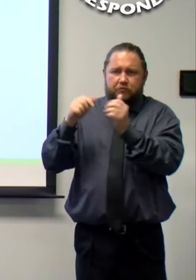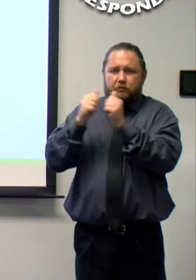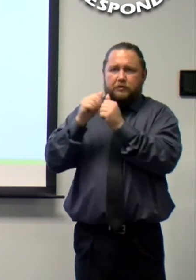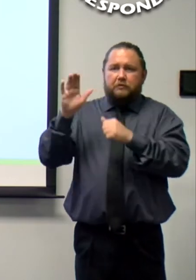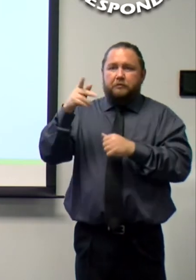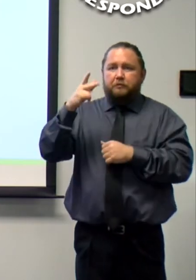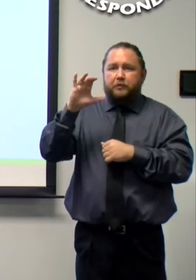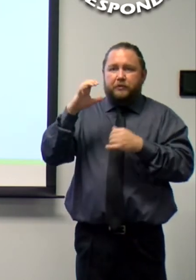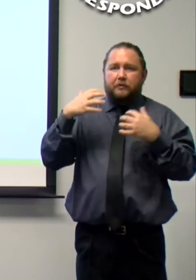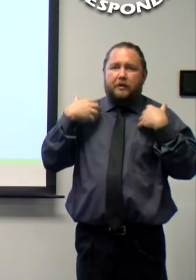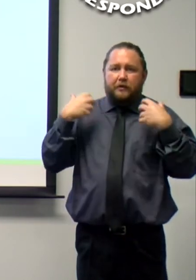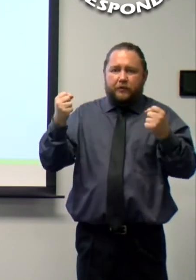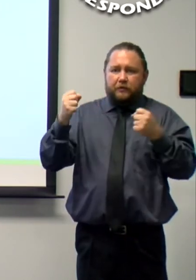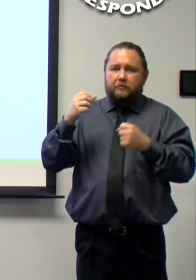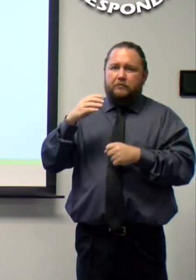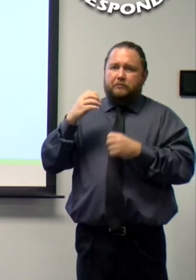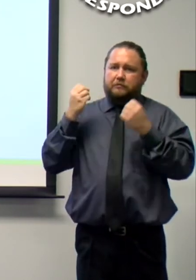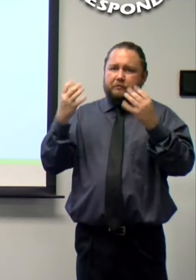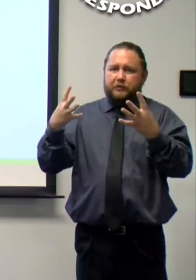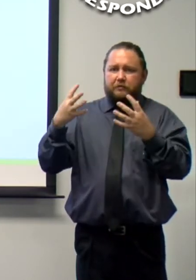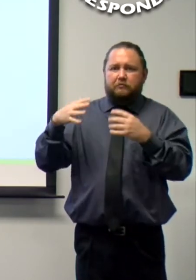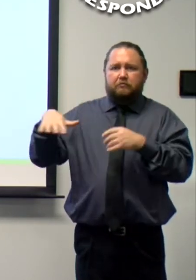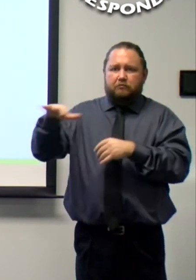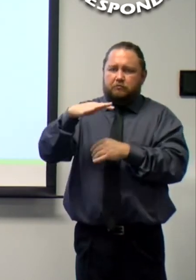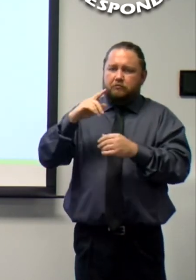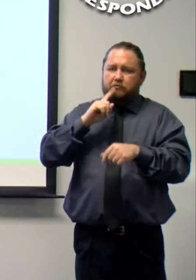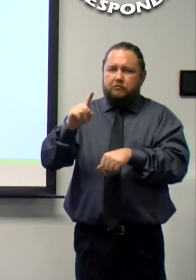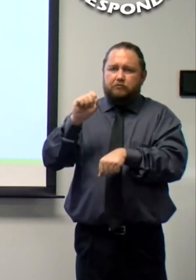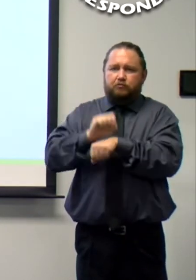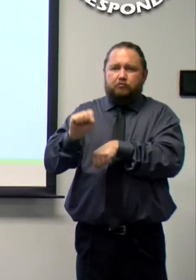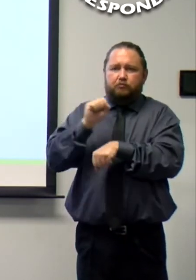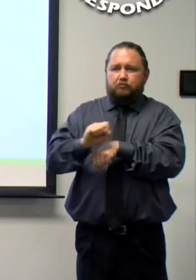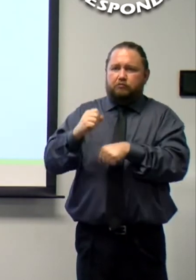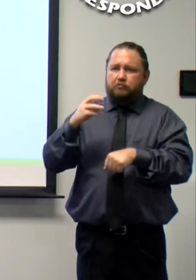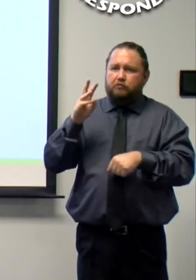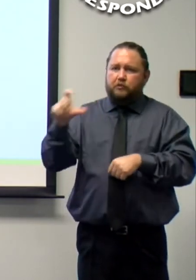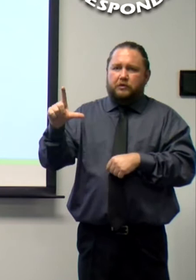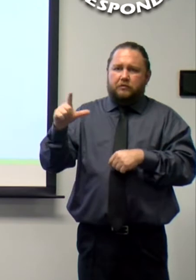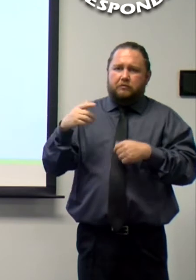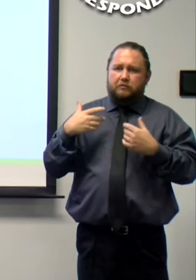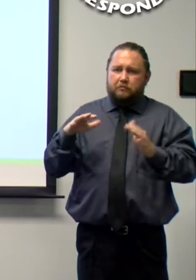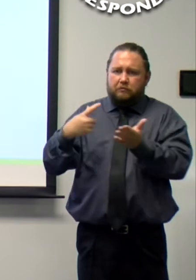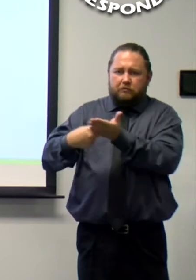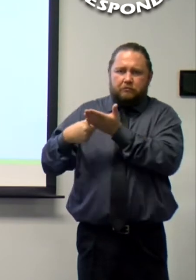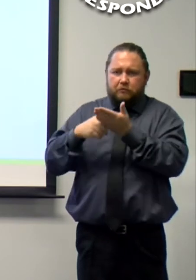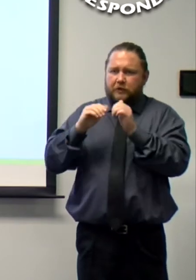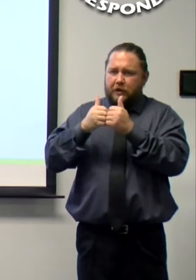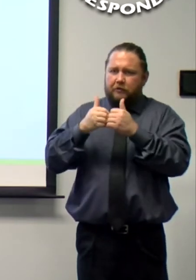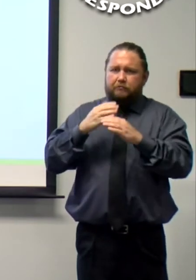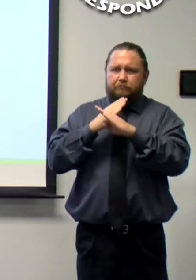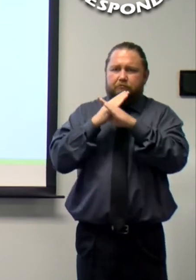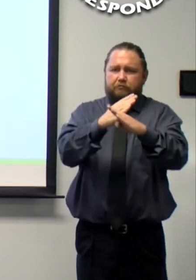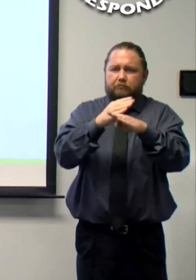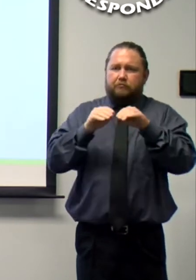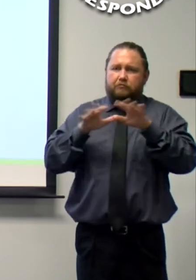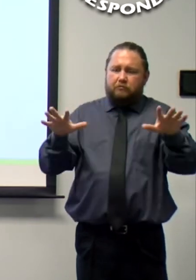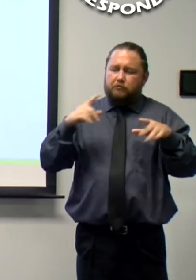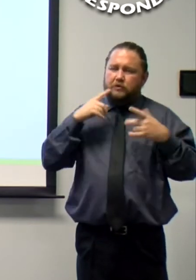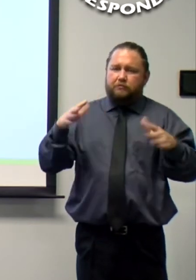take the steps necessary to contain the spread of the virus. I'm very proud of the team effort that has